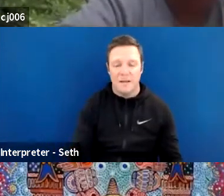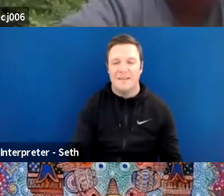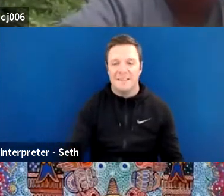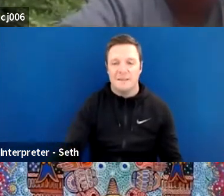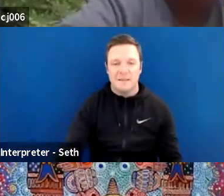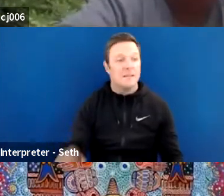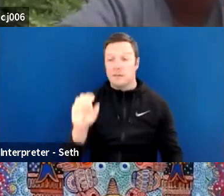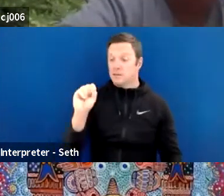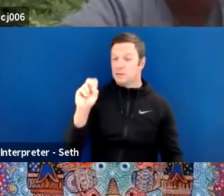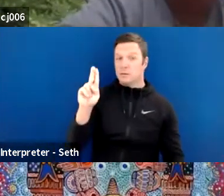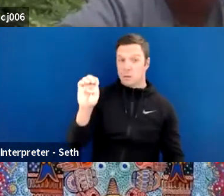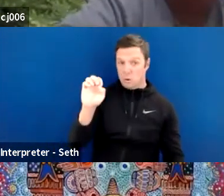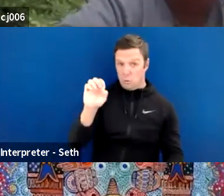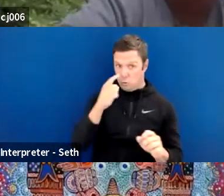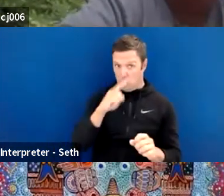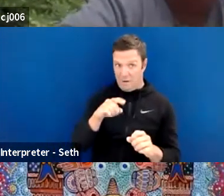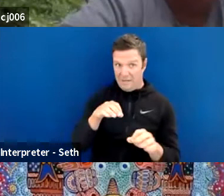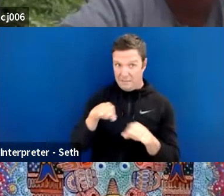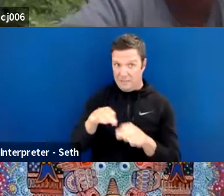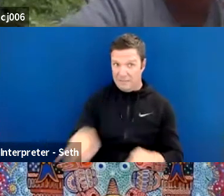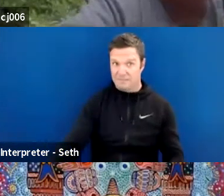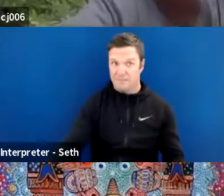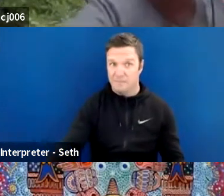Yes. Sue, do you want to speak to that?